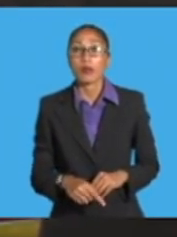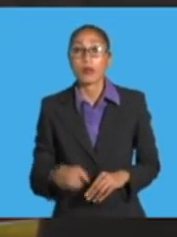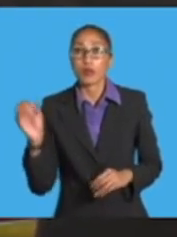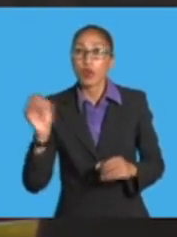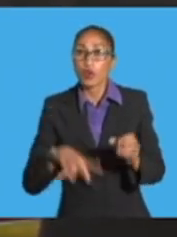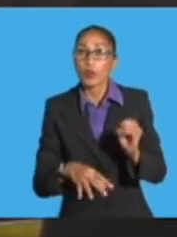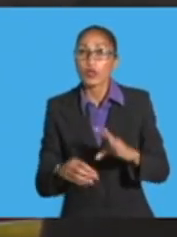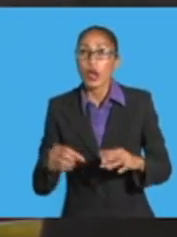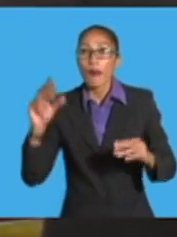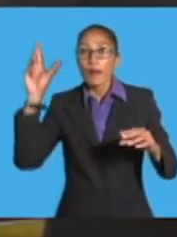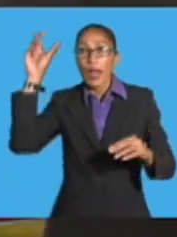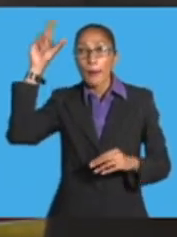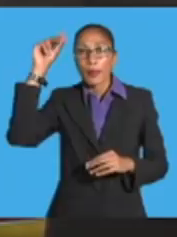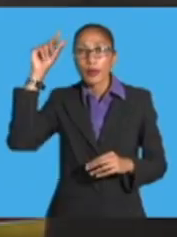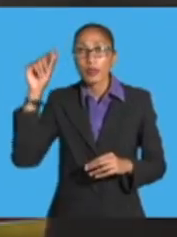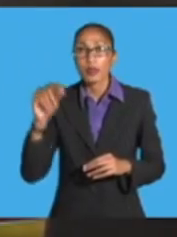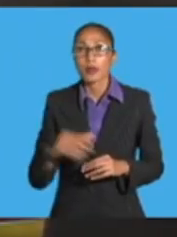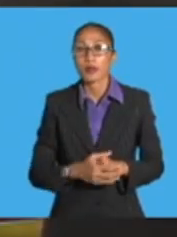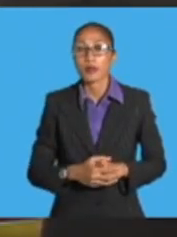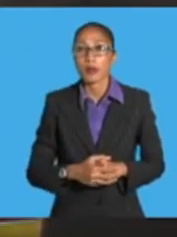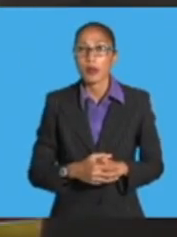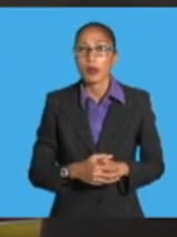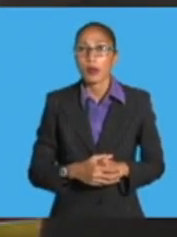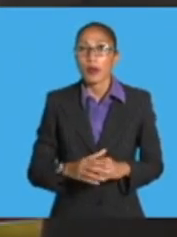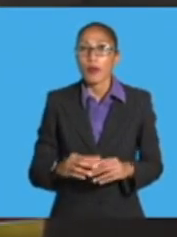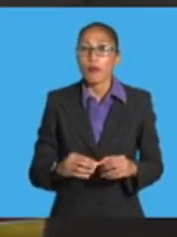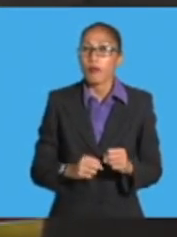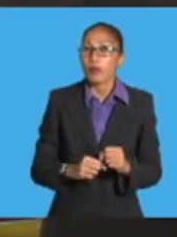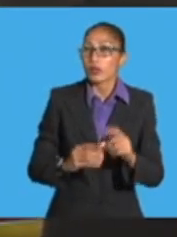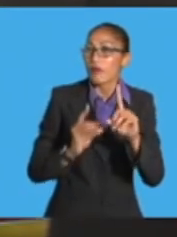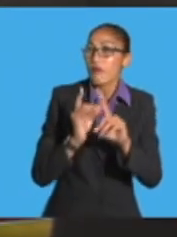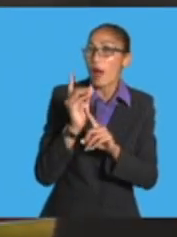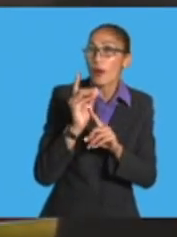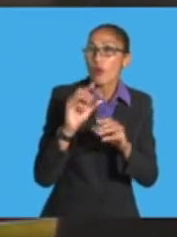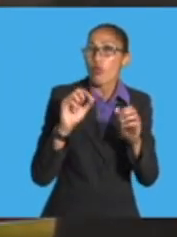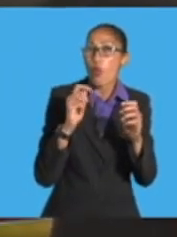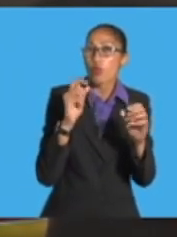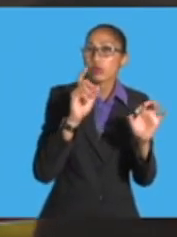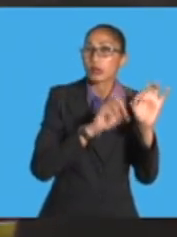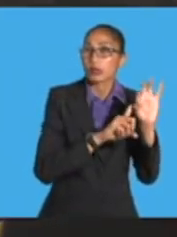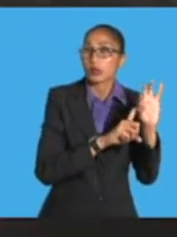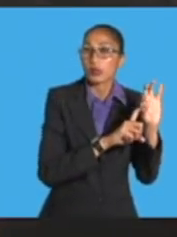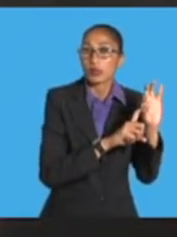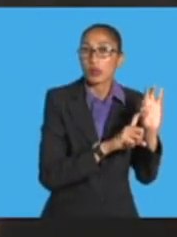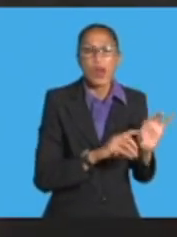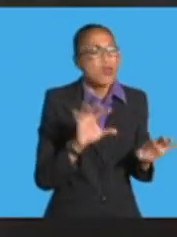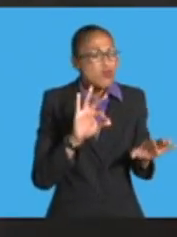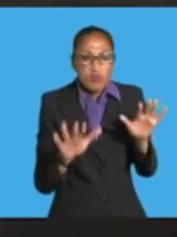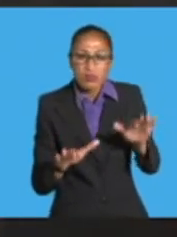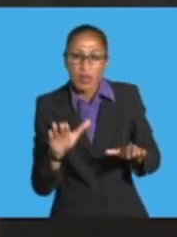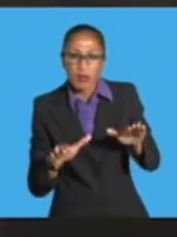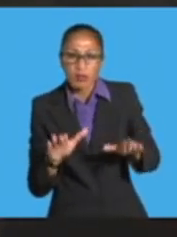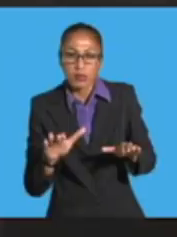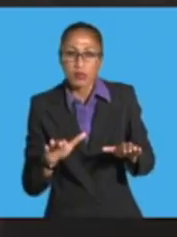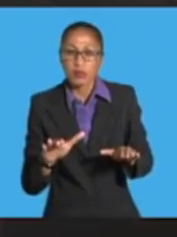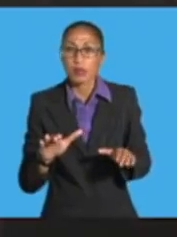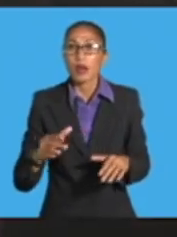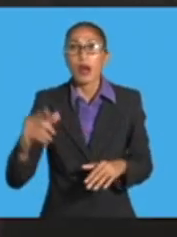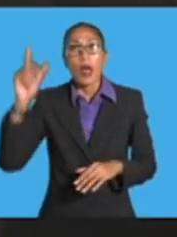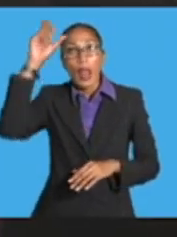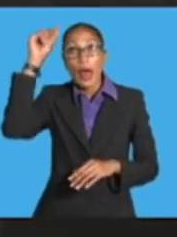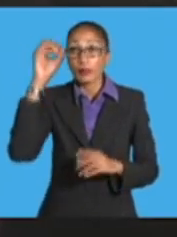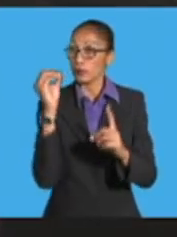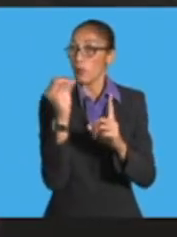contribution of libraries to achieving the Sustainable Development Goals. There is no doubt that libraries are integral